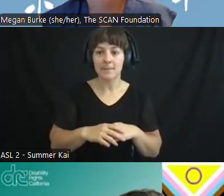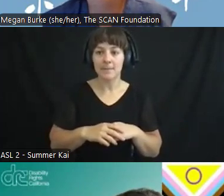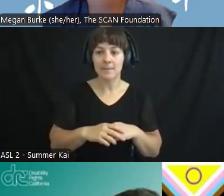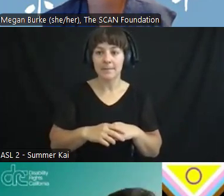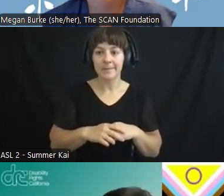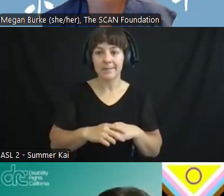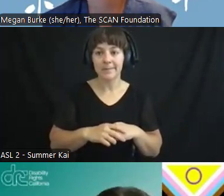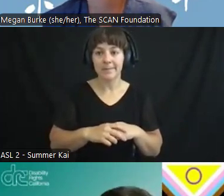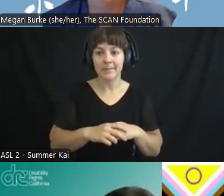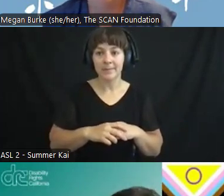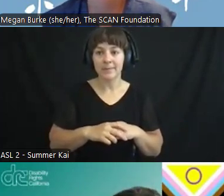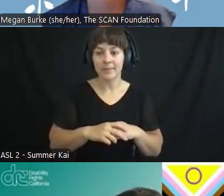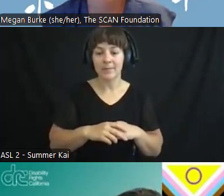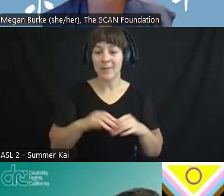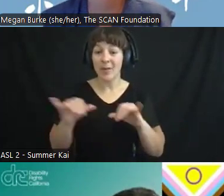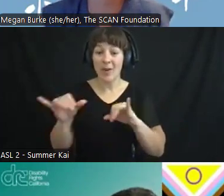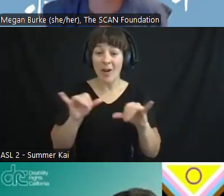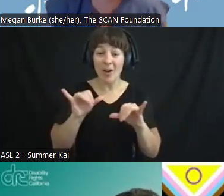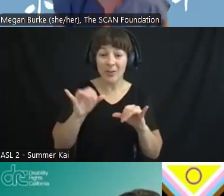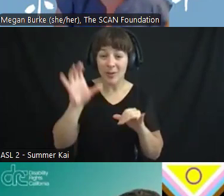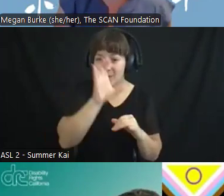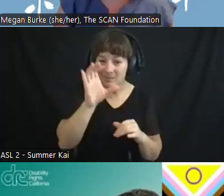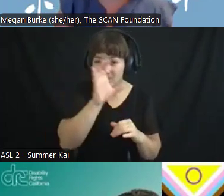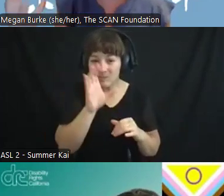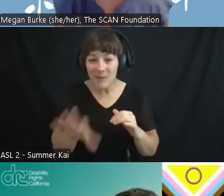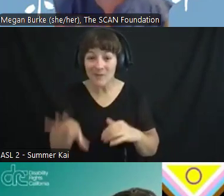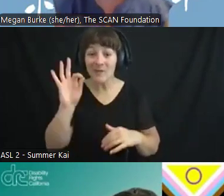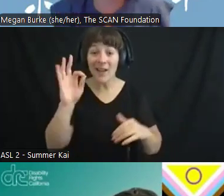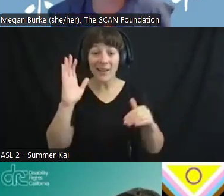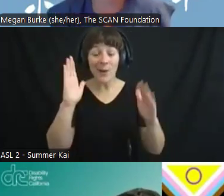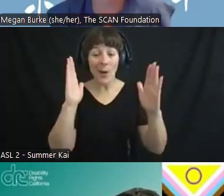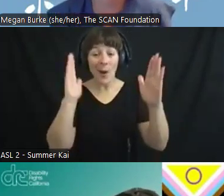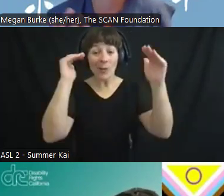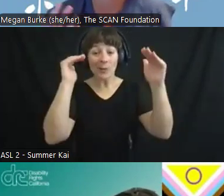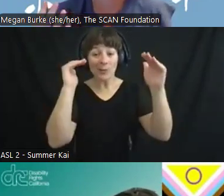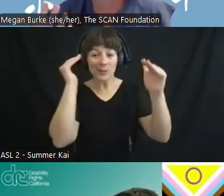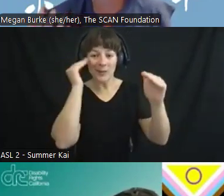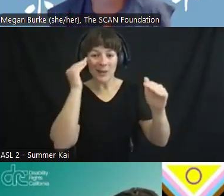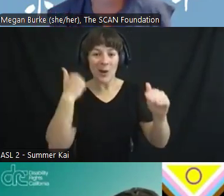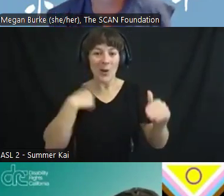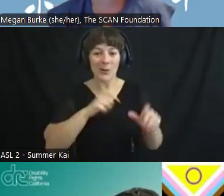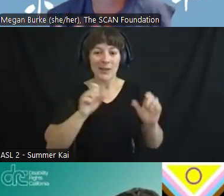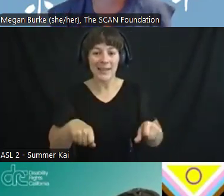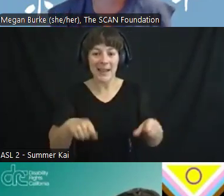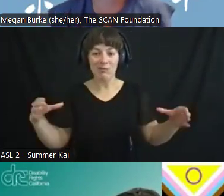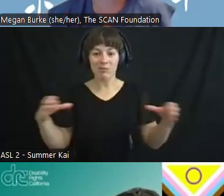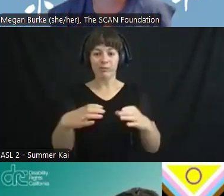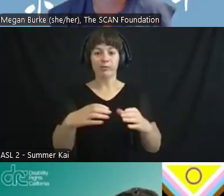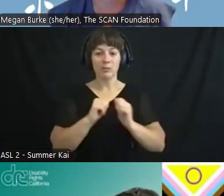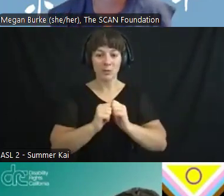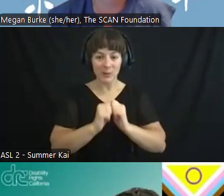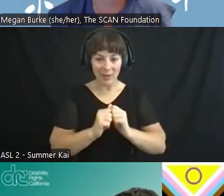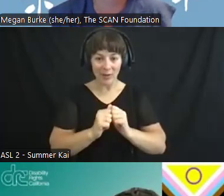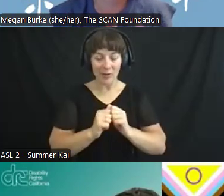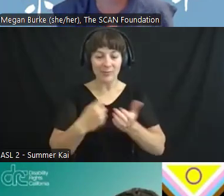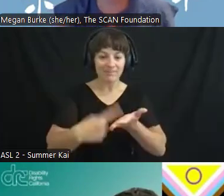also find hope in knowing that we can come together to discuss these things, knowing that we're